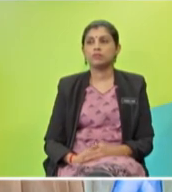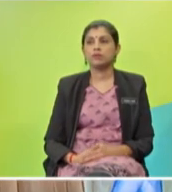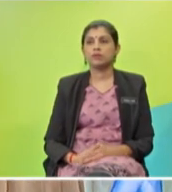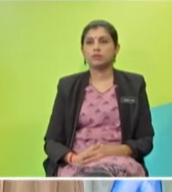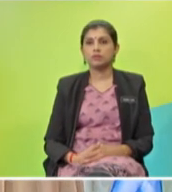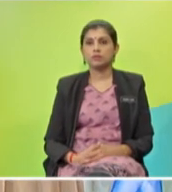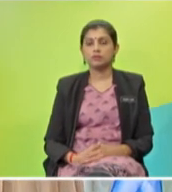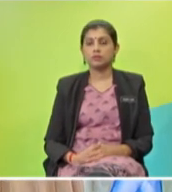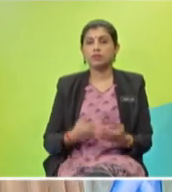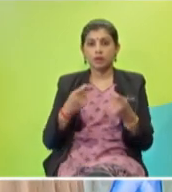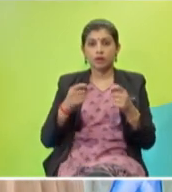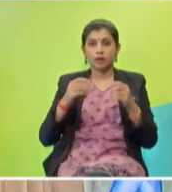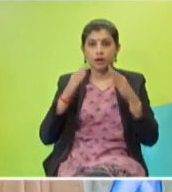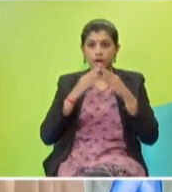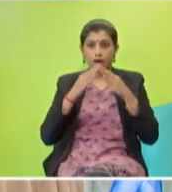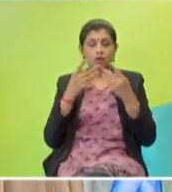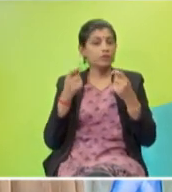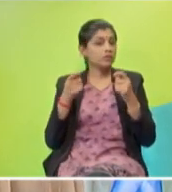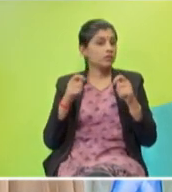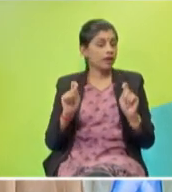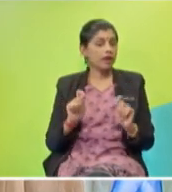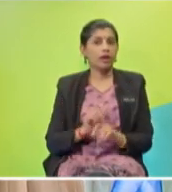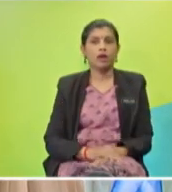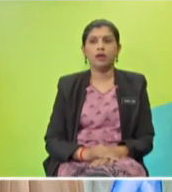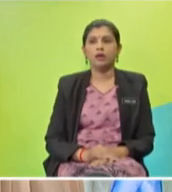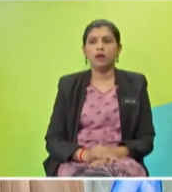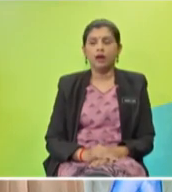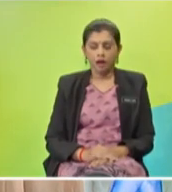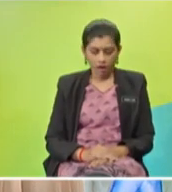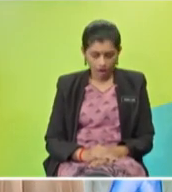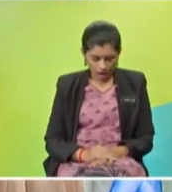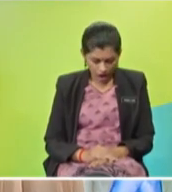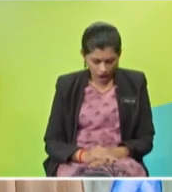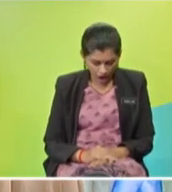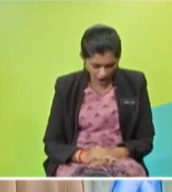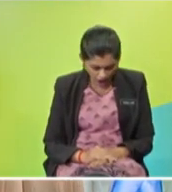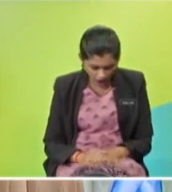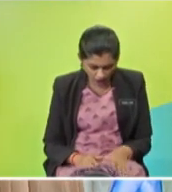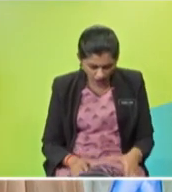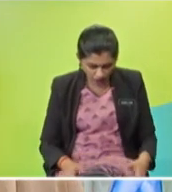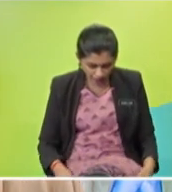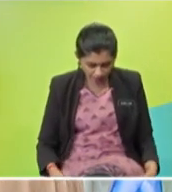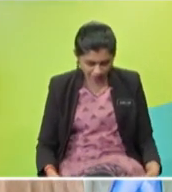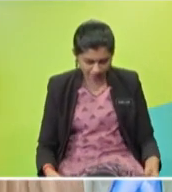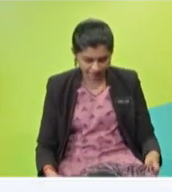home can also try this out. This is a very simple magic to make a compound sentence using and.